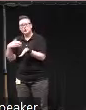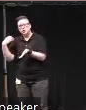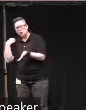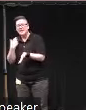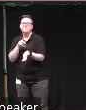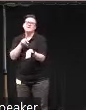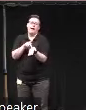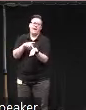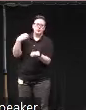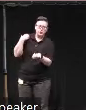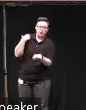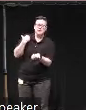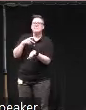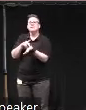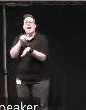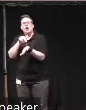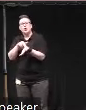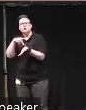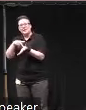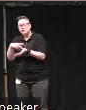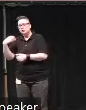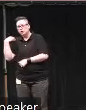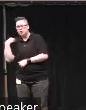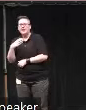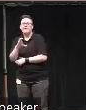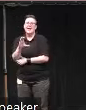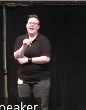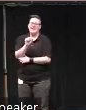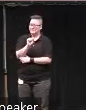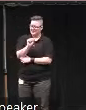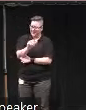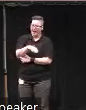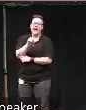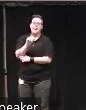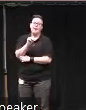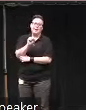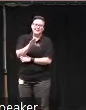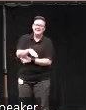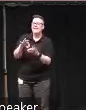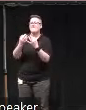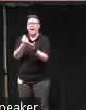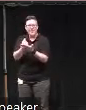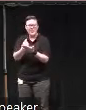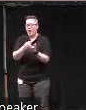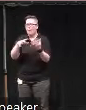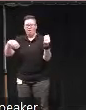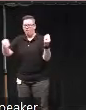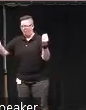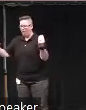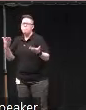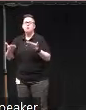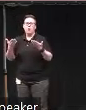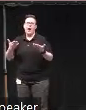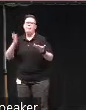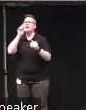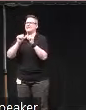chief, psych nurse practitioner chief, KSAC, LMHC, family therapy, and we probably